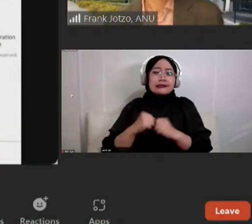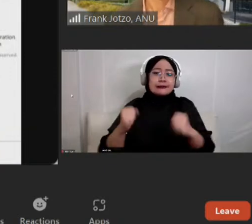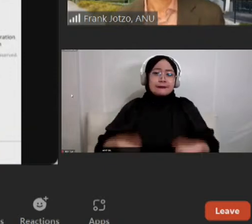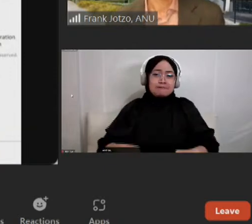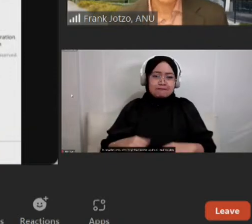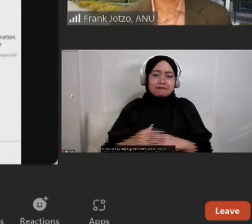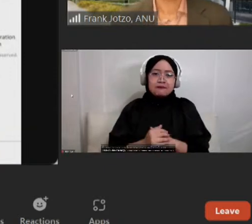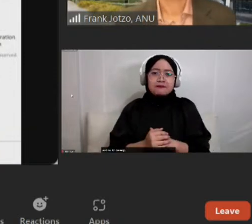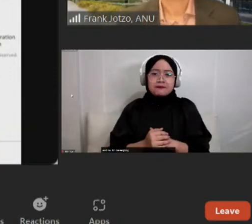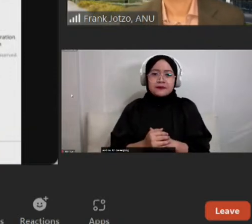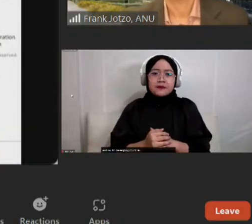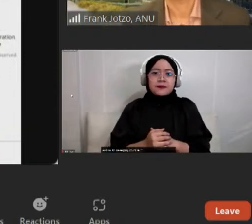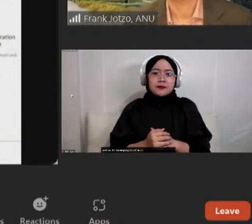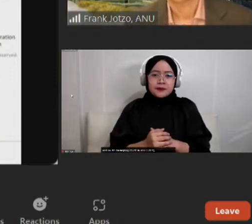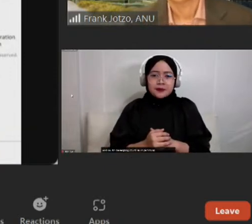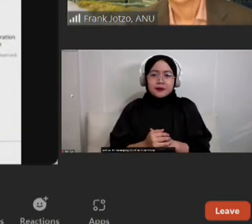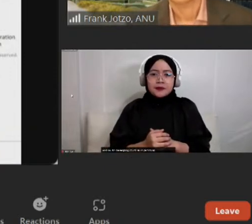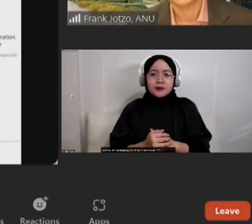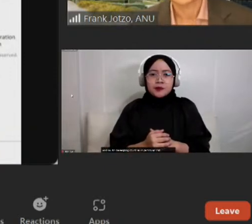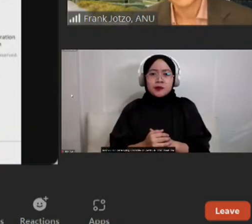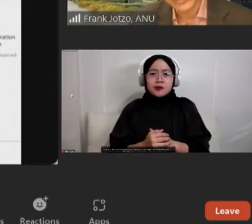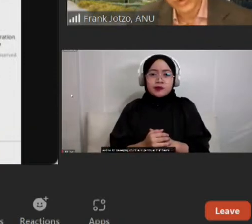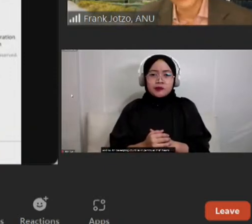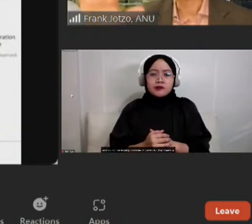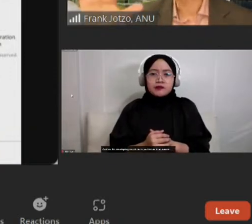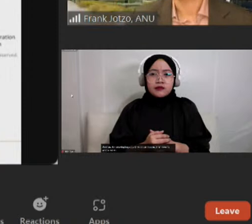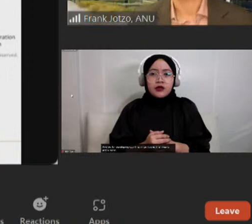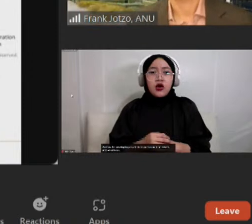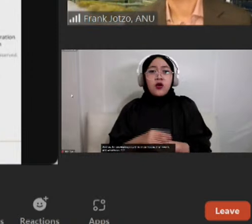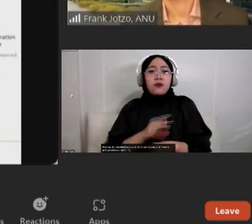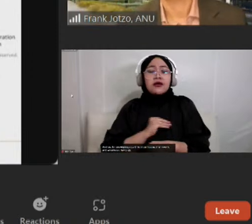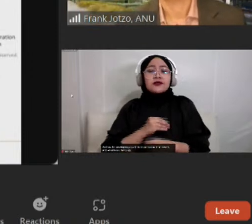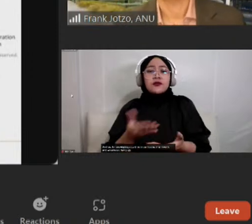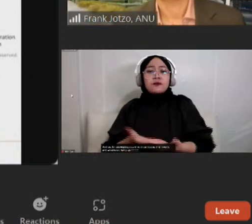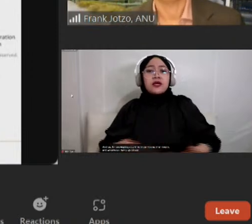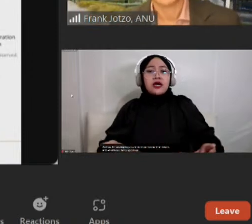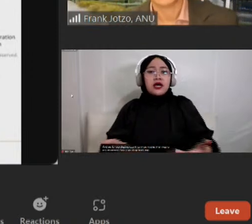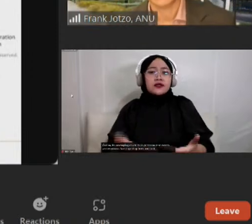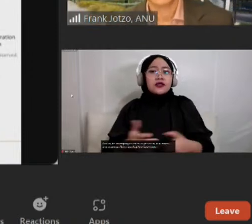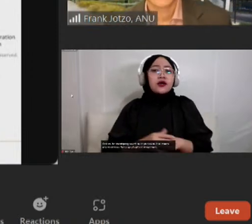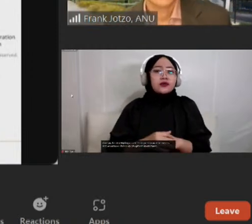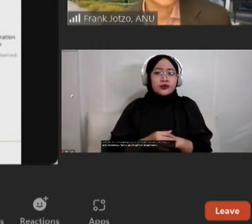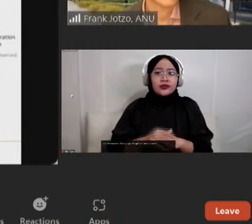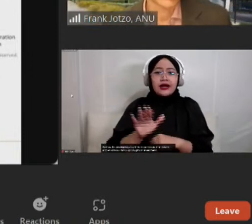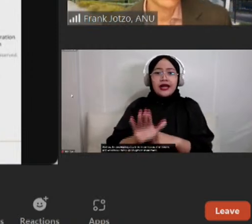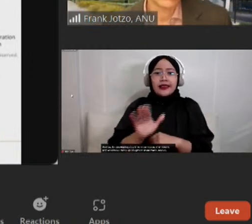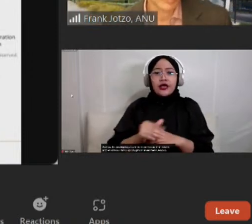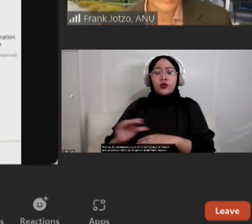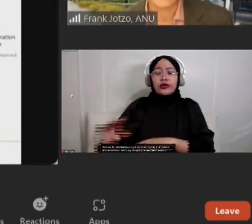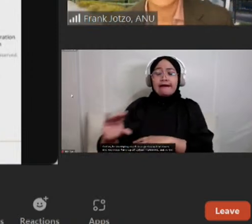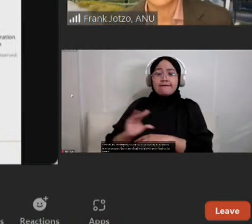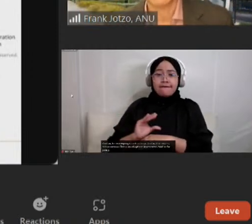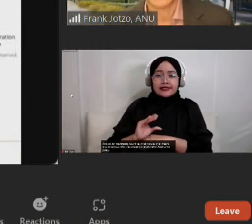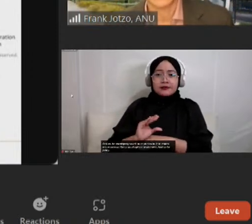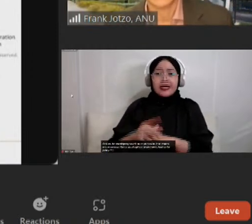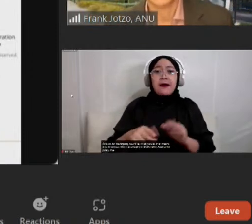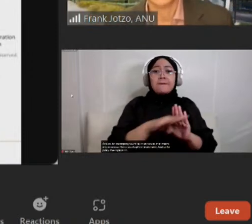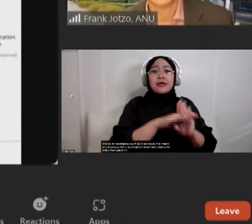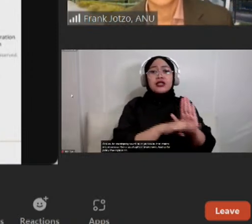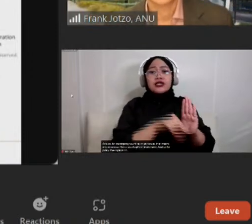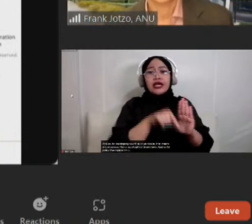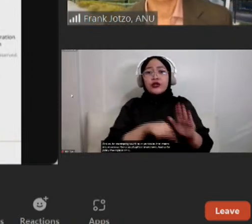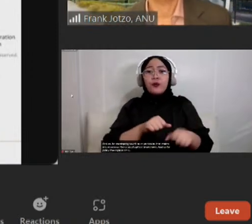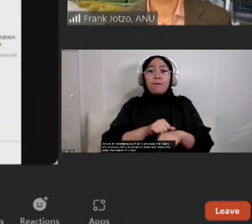so for developing countries in particular, that means an enormous ramp-up of upfront investment. And so for policy, the